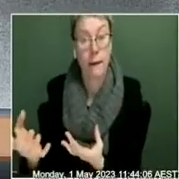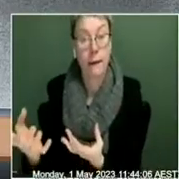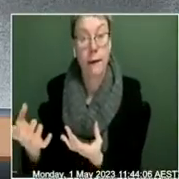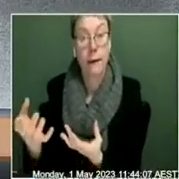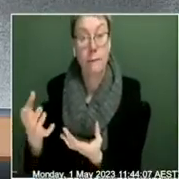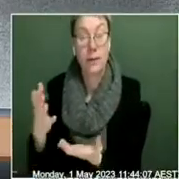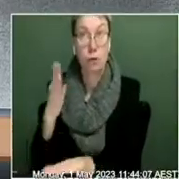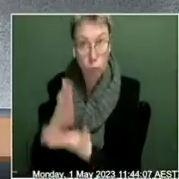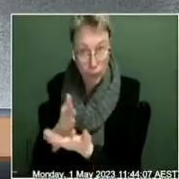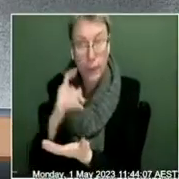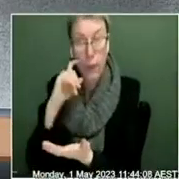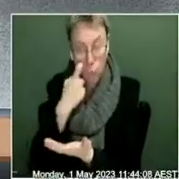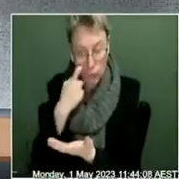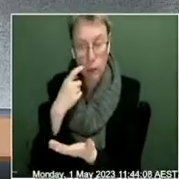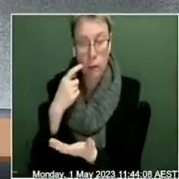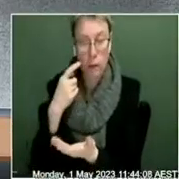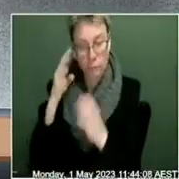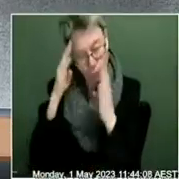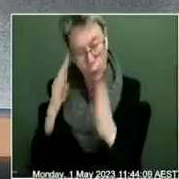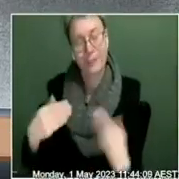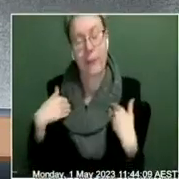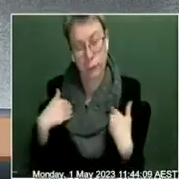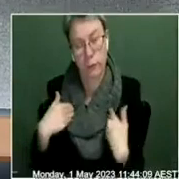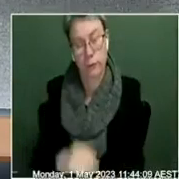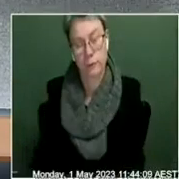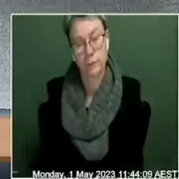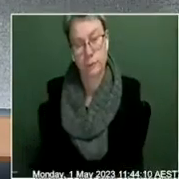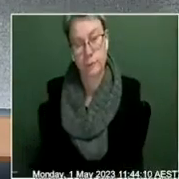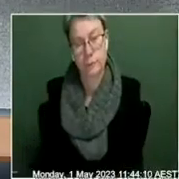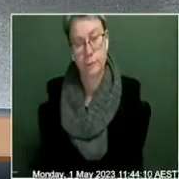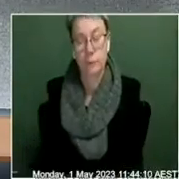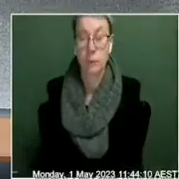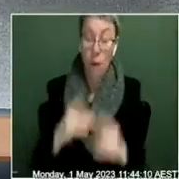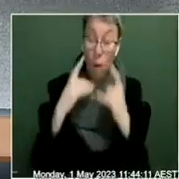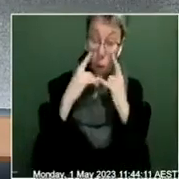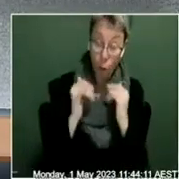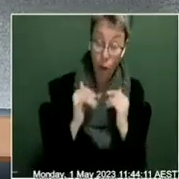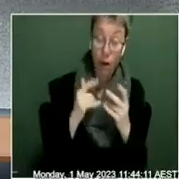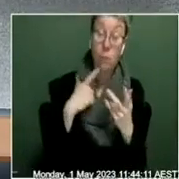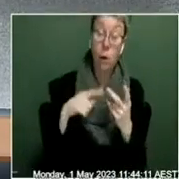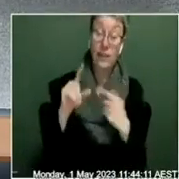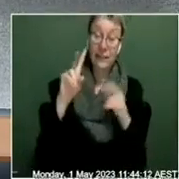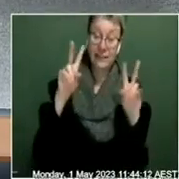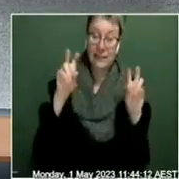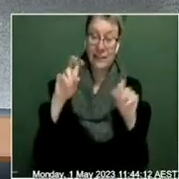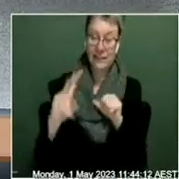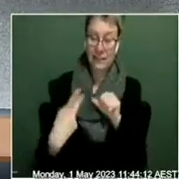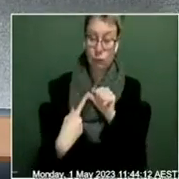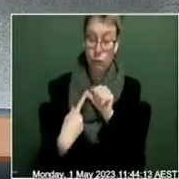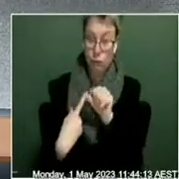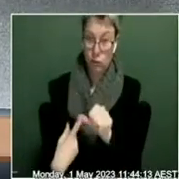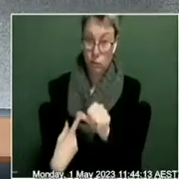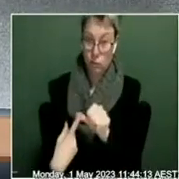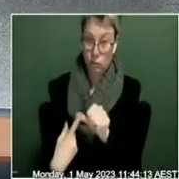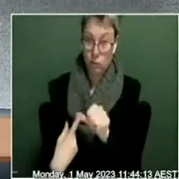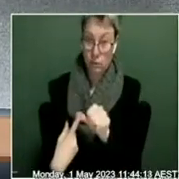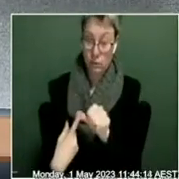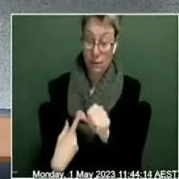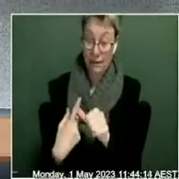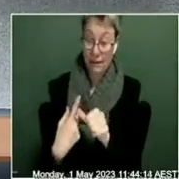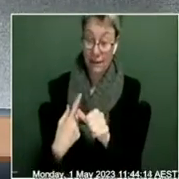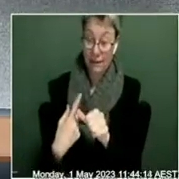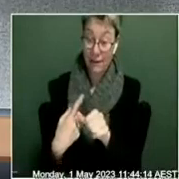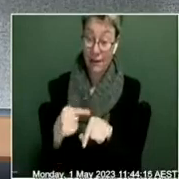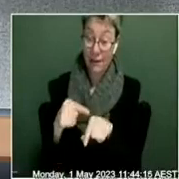much dependent on Victoria Police making real cultural and operational change. Do you